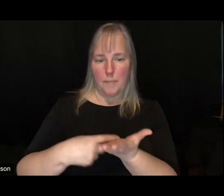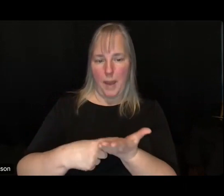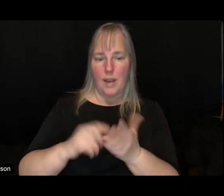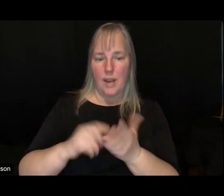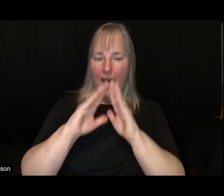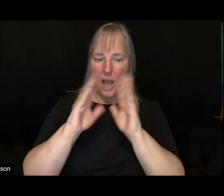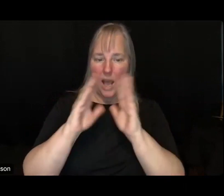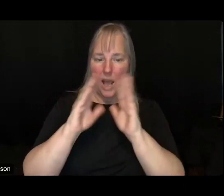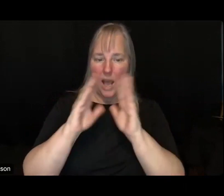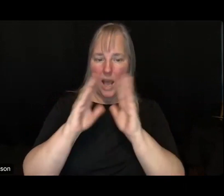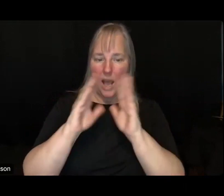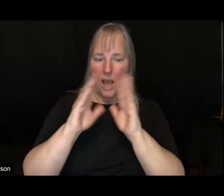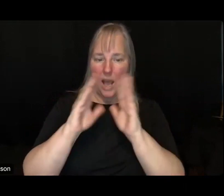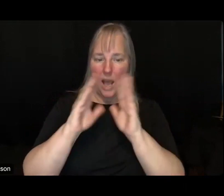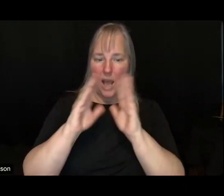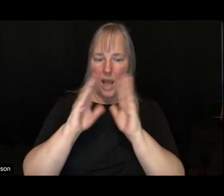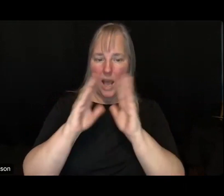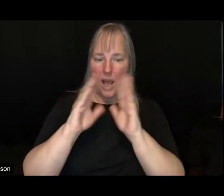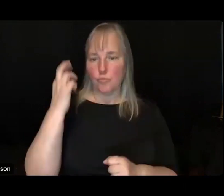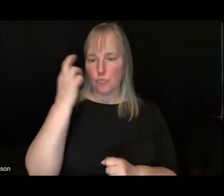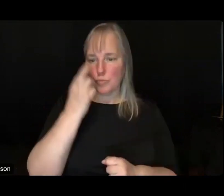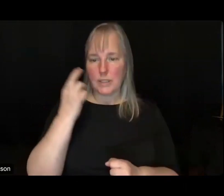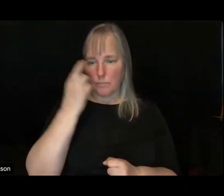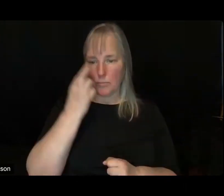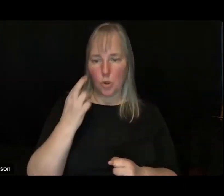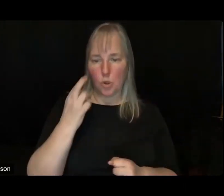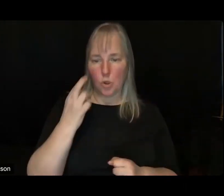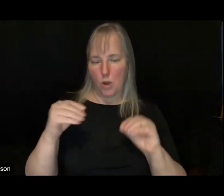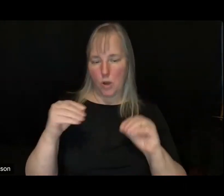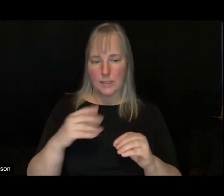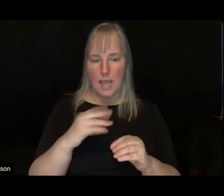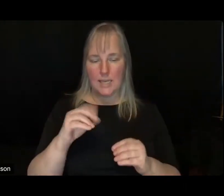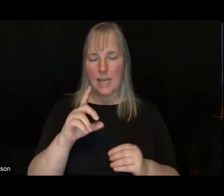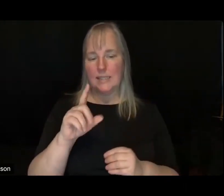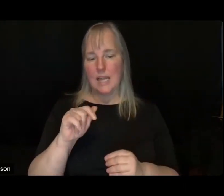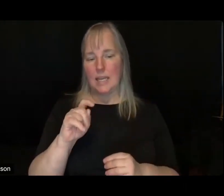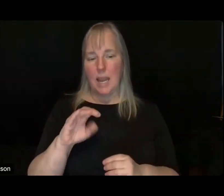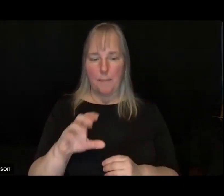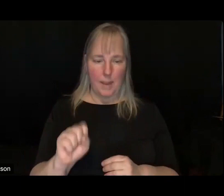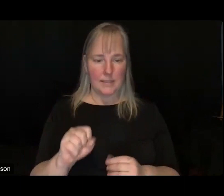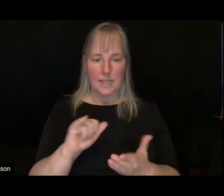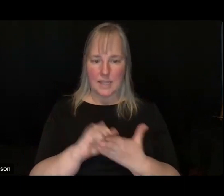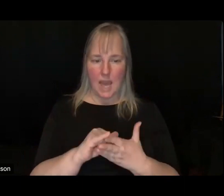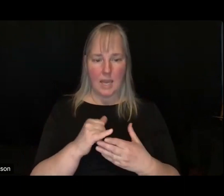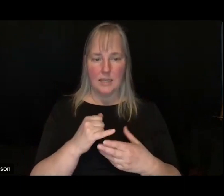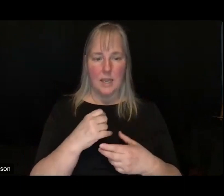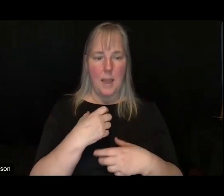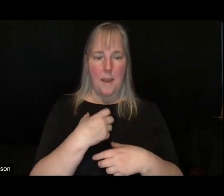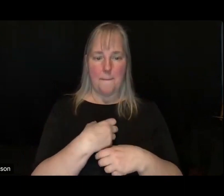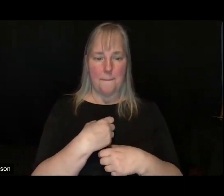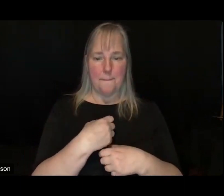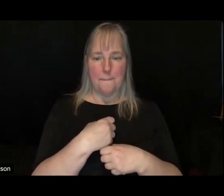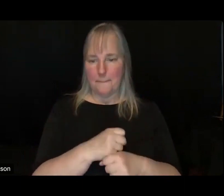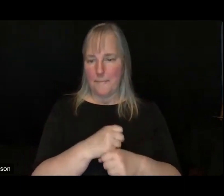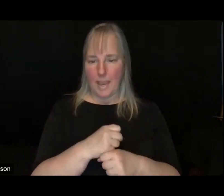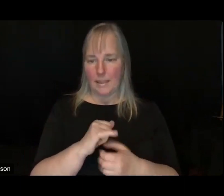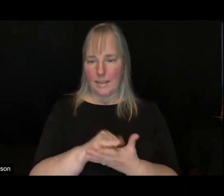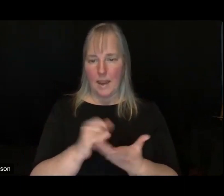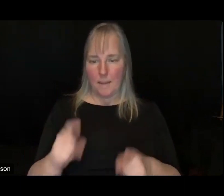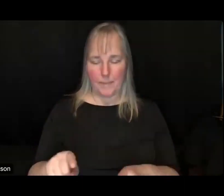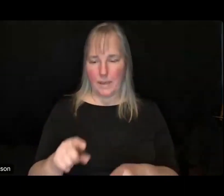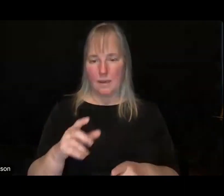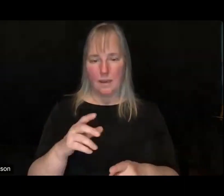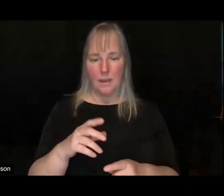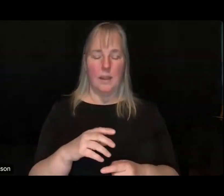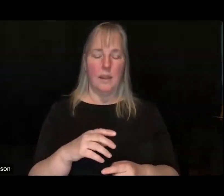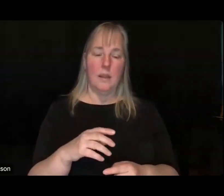reason markets, and kind of the dynamic sort of make it doesn't help because of the situation there. Do